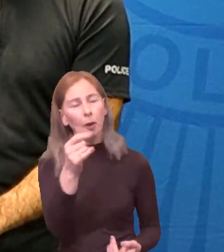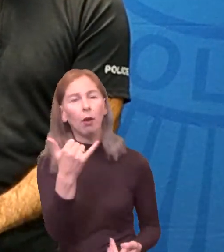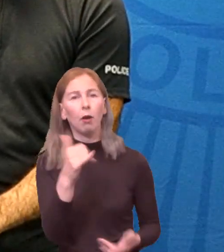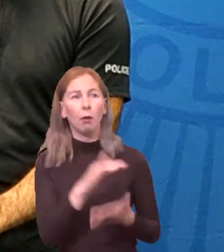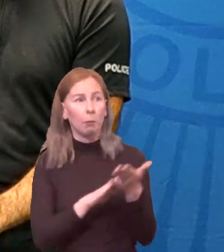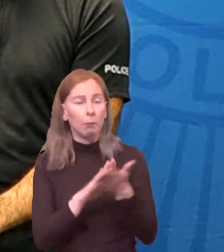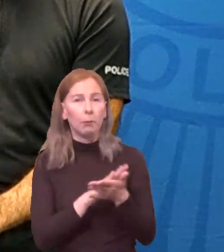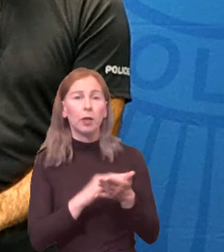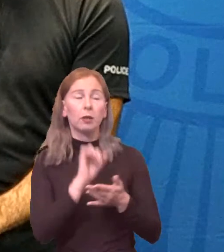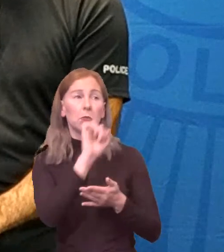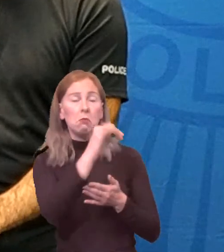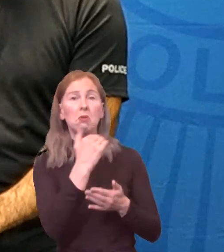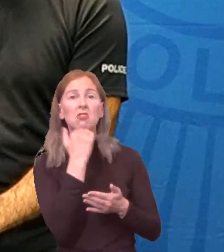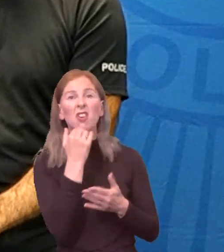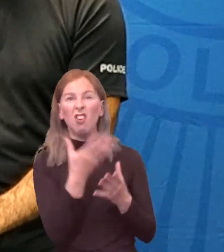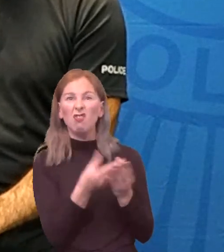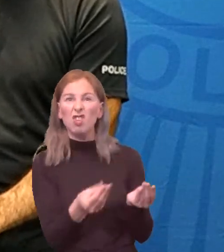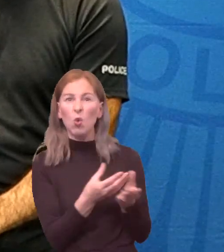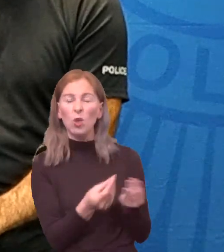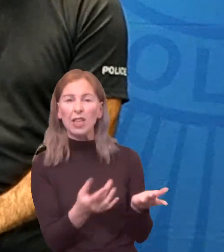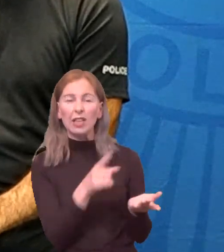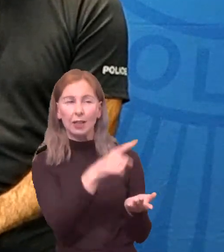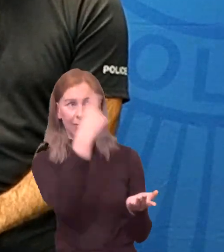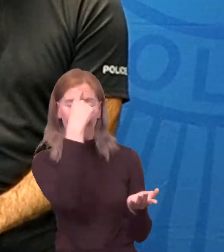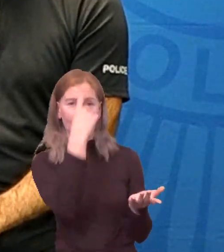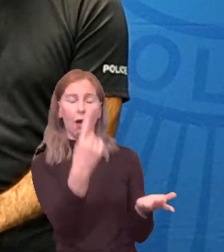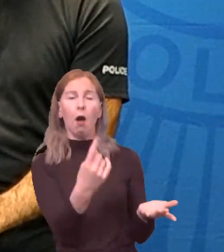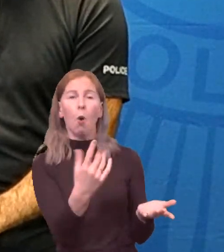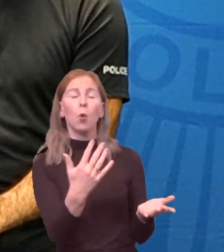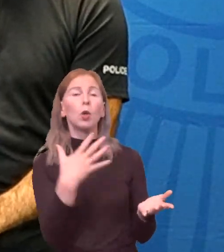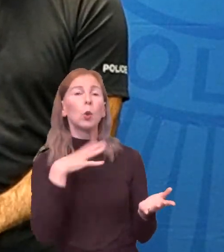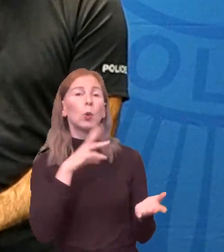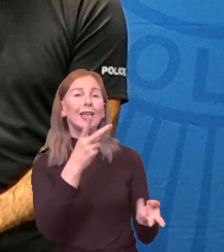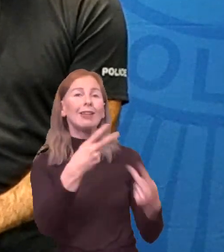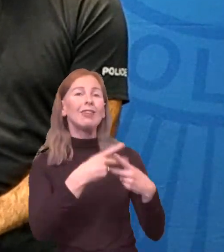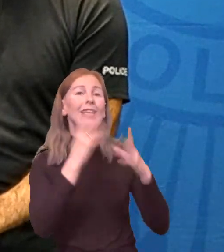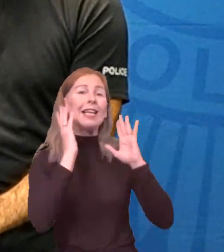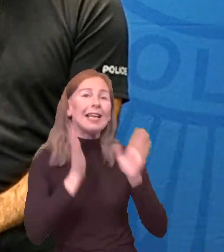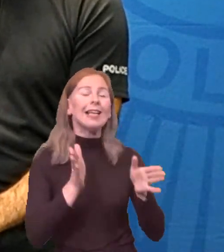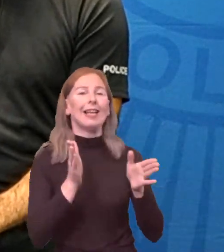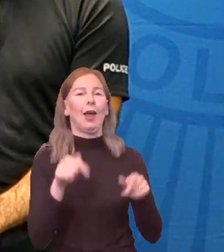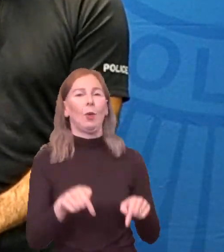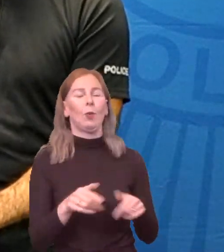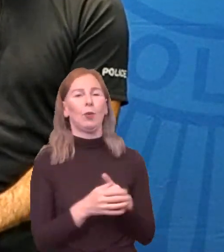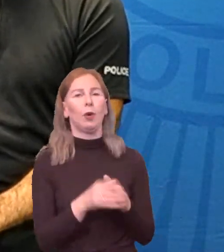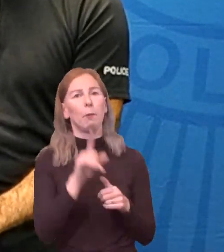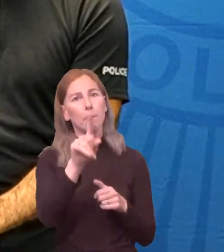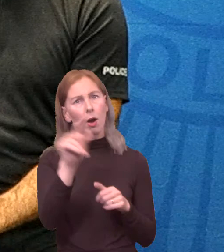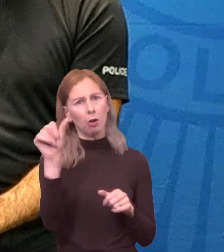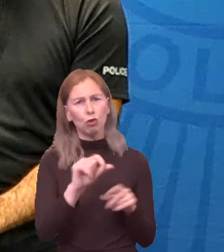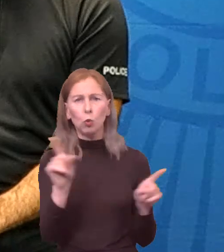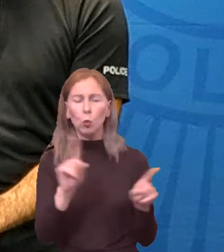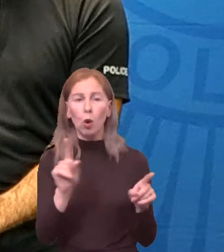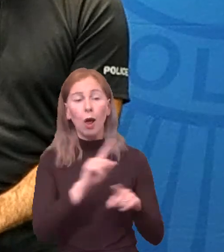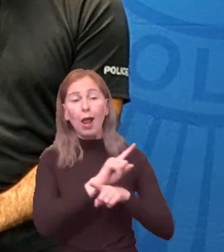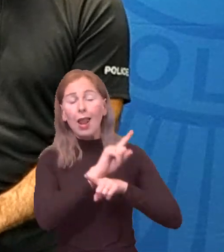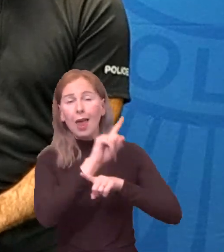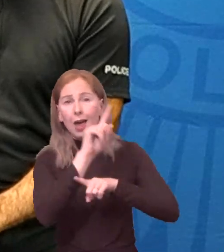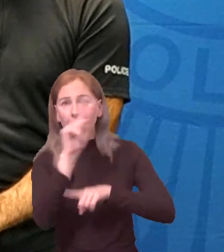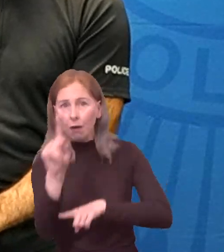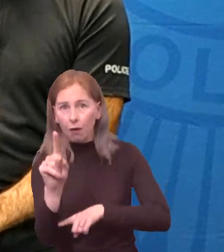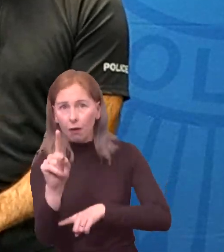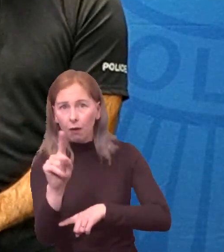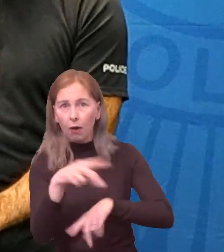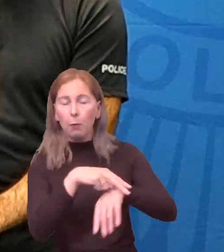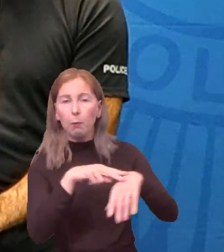not be able to assist at that particular moment in time. But what you should get is a follow-up visit